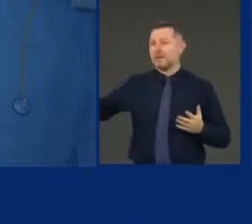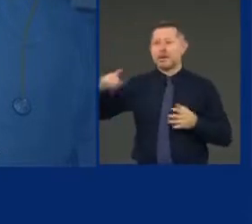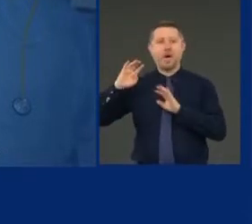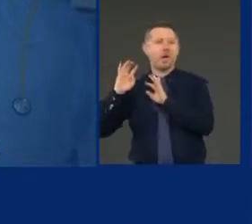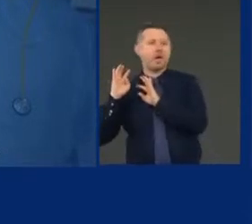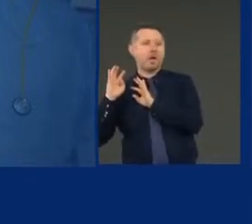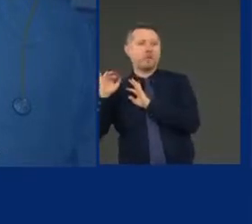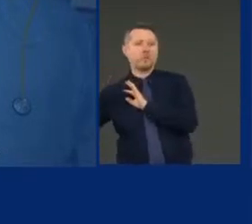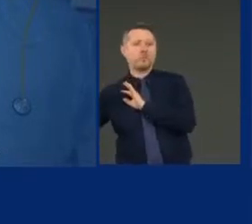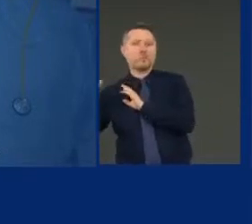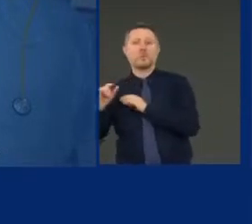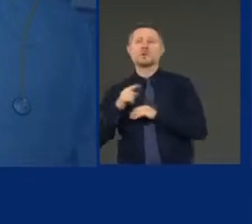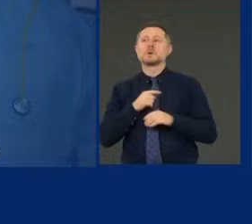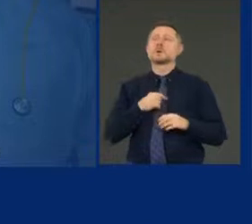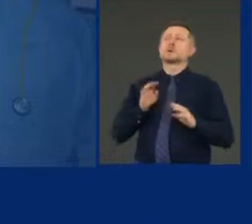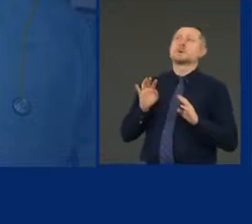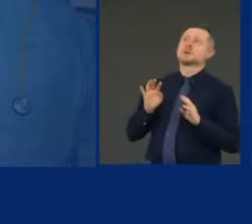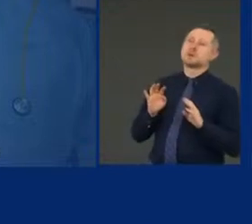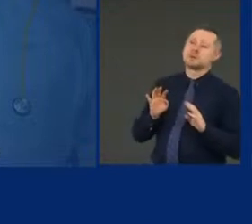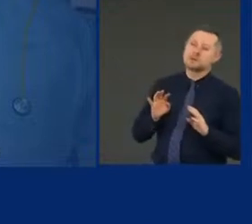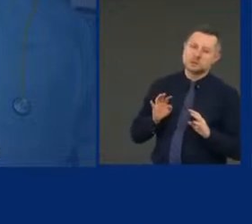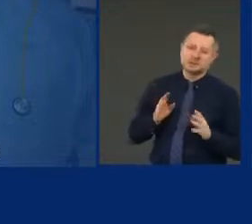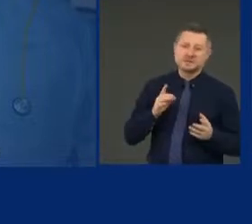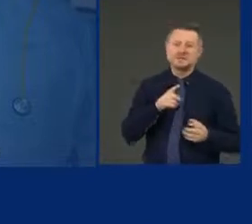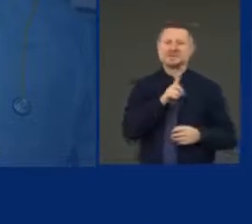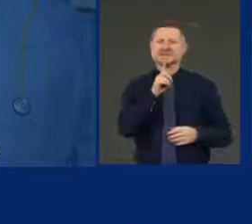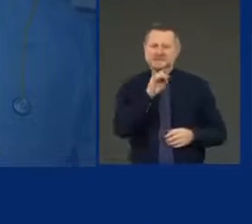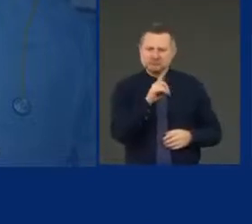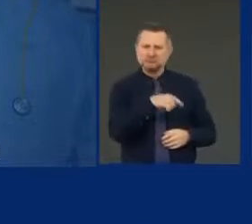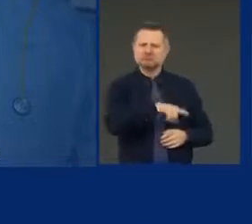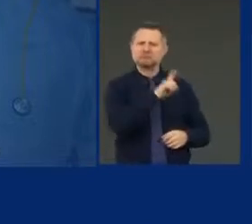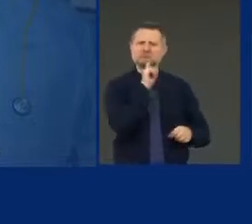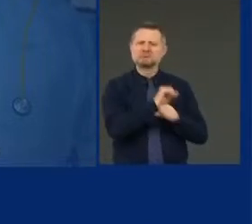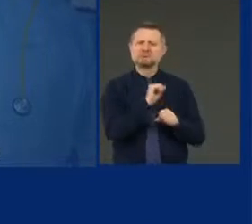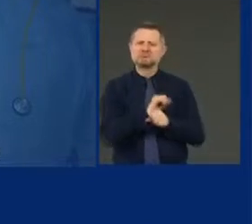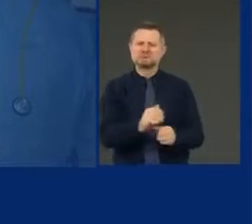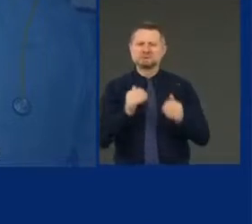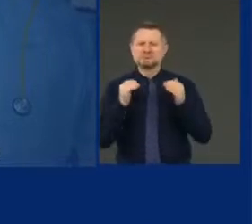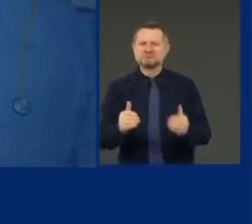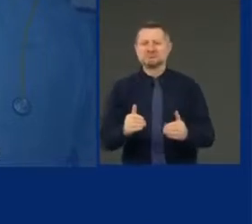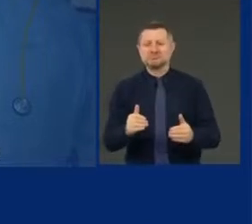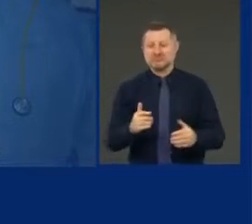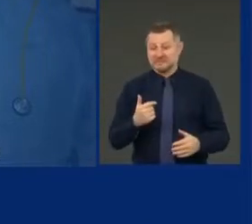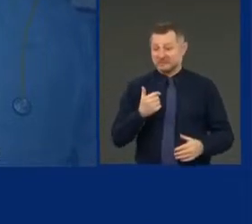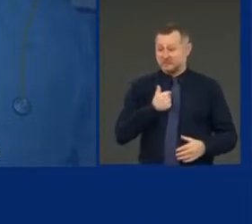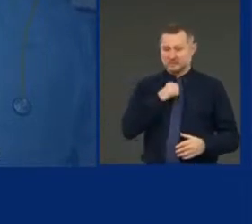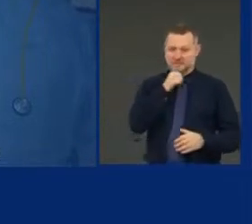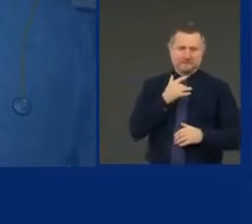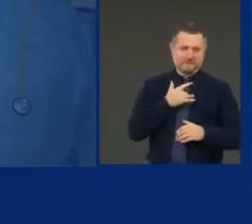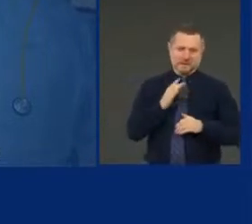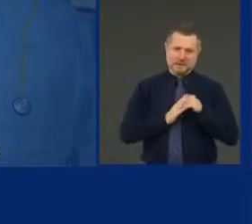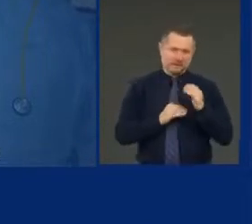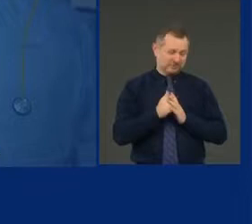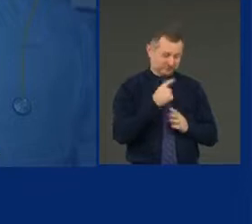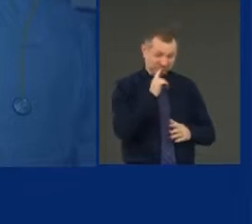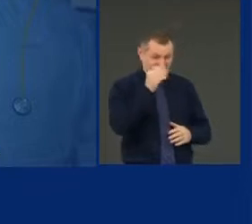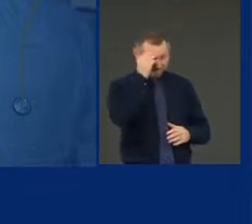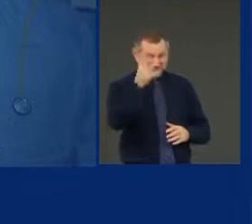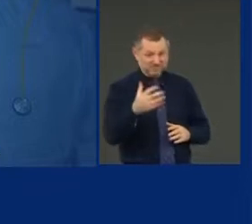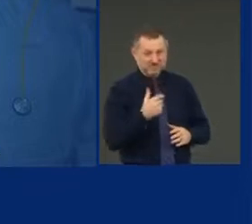did. And they did. I was not comfortable asking. I will tell you the God's honest